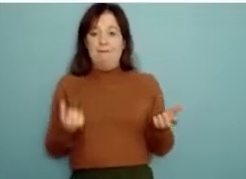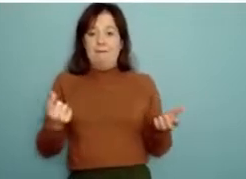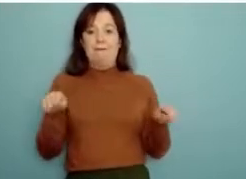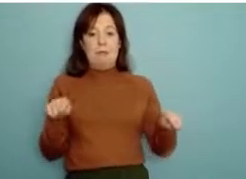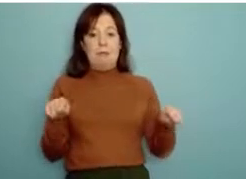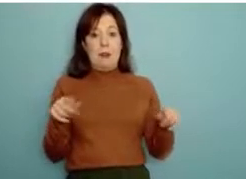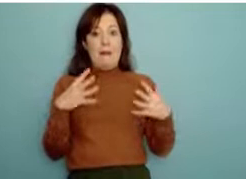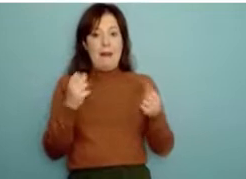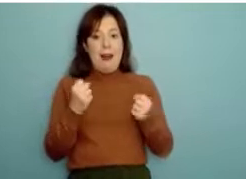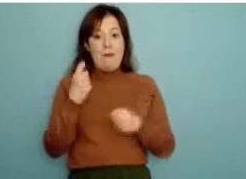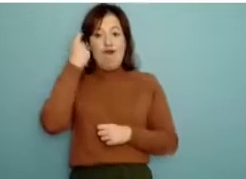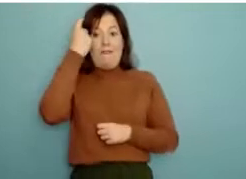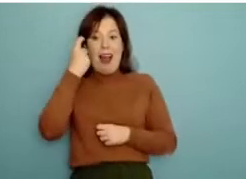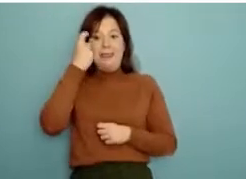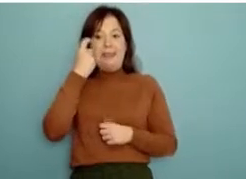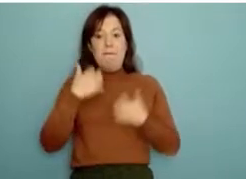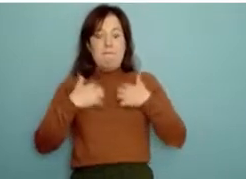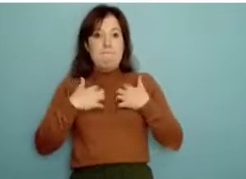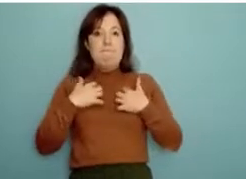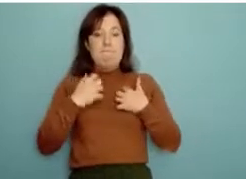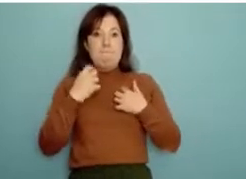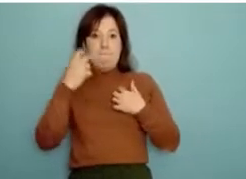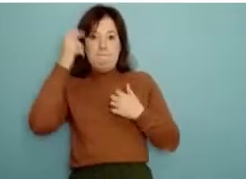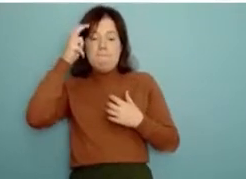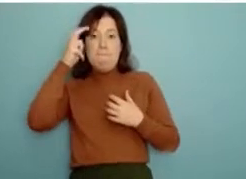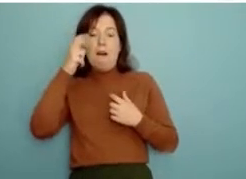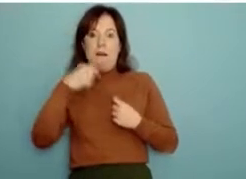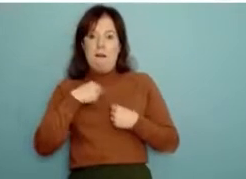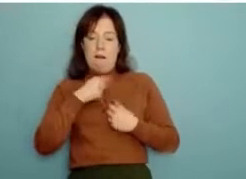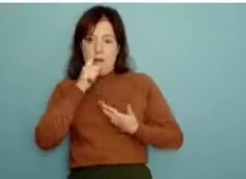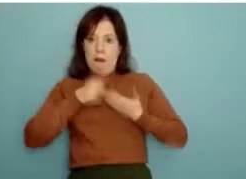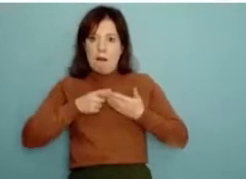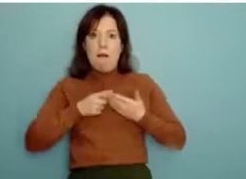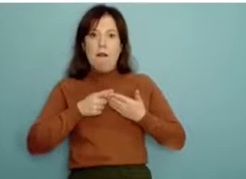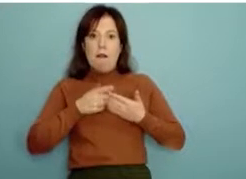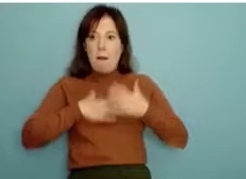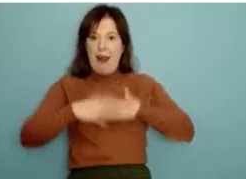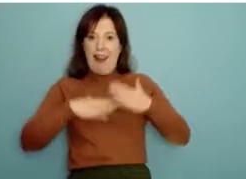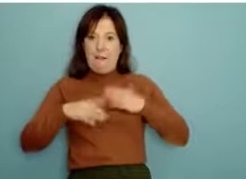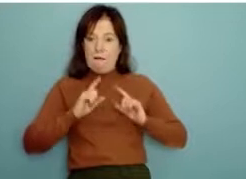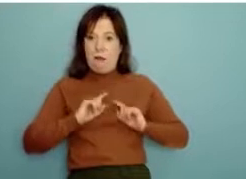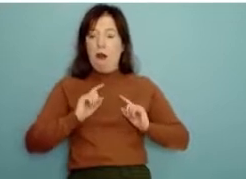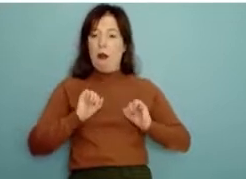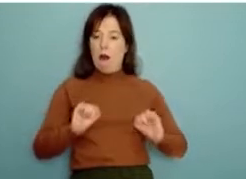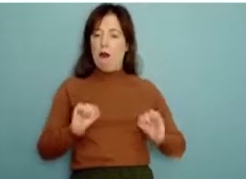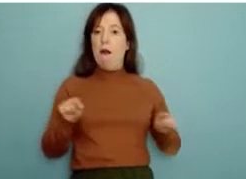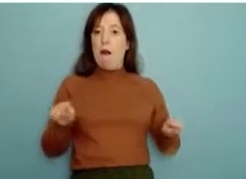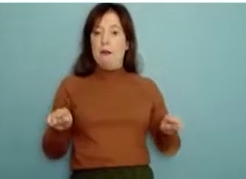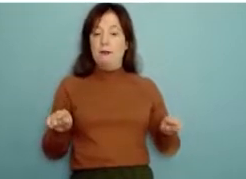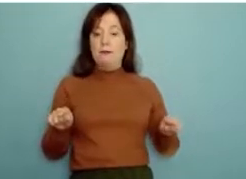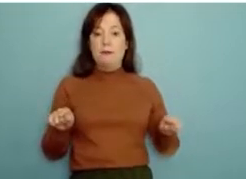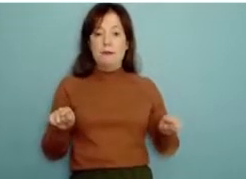motivations. So that's the internal processes which influence decision-making and behaviours. This suggests that factors such